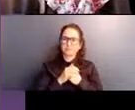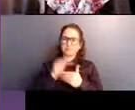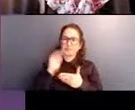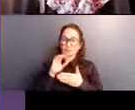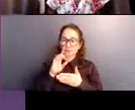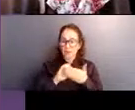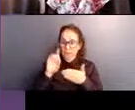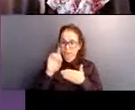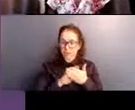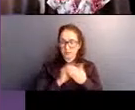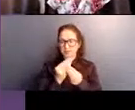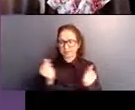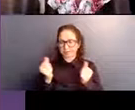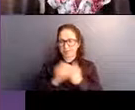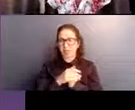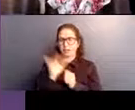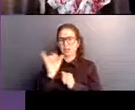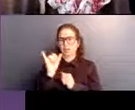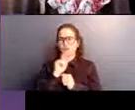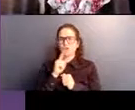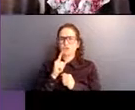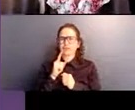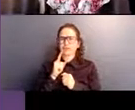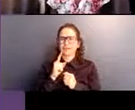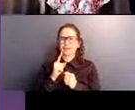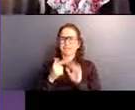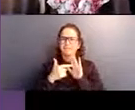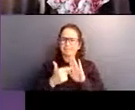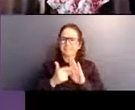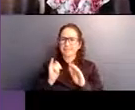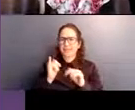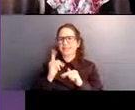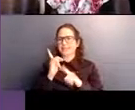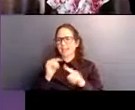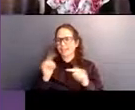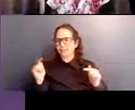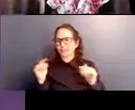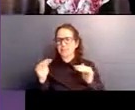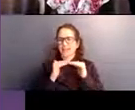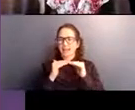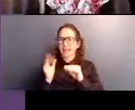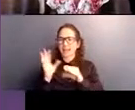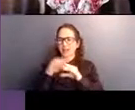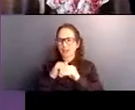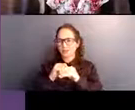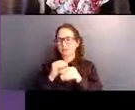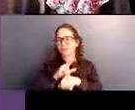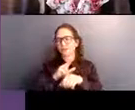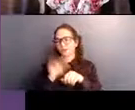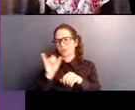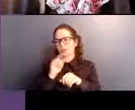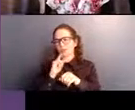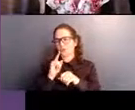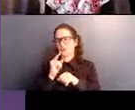discrimination and bring about that diversity, that equity, that inclusion, and of course, restorative